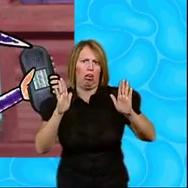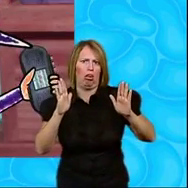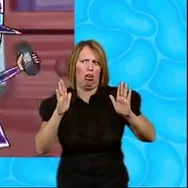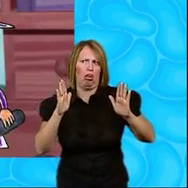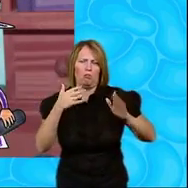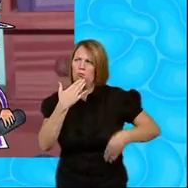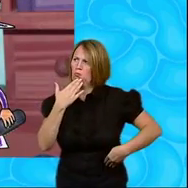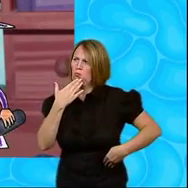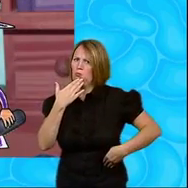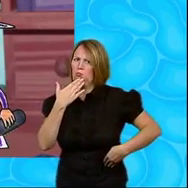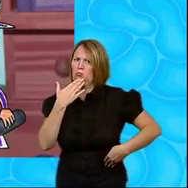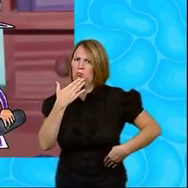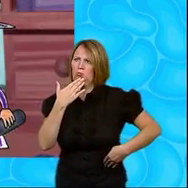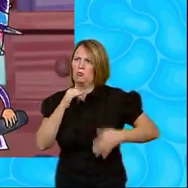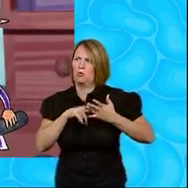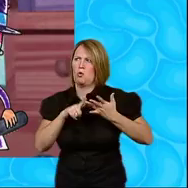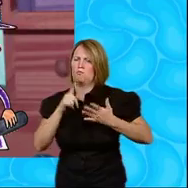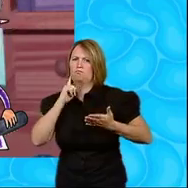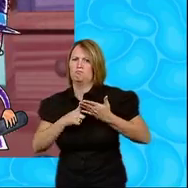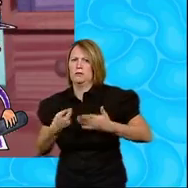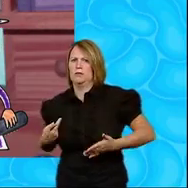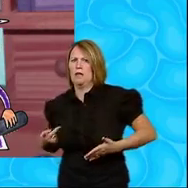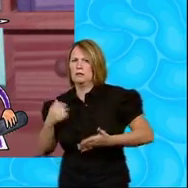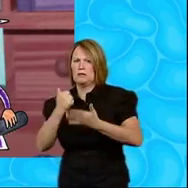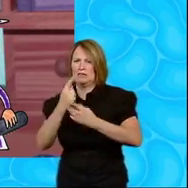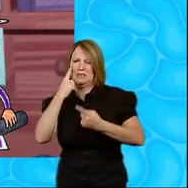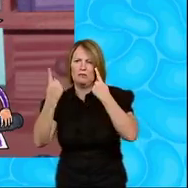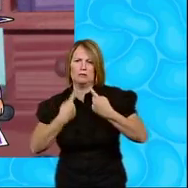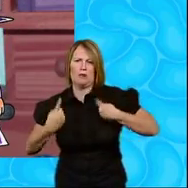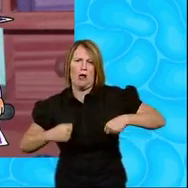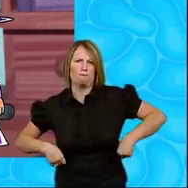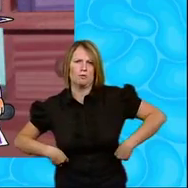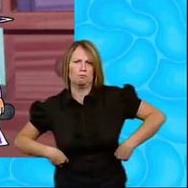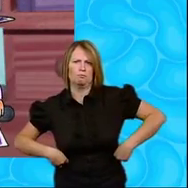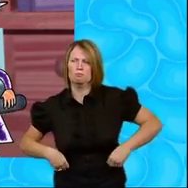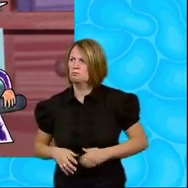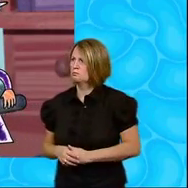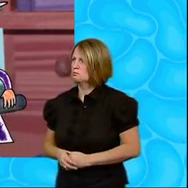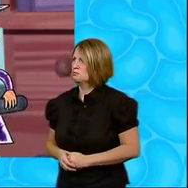Incredible. So Tyra and I decided we'd have to see for ourselves.